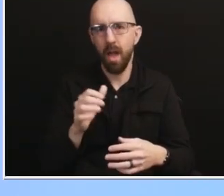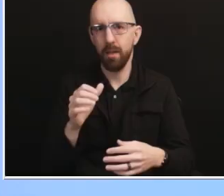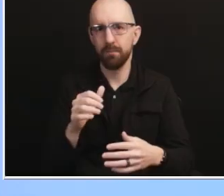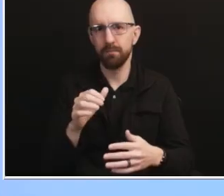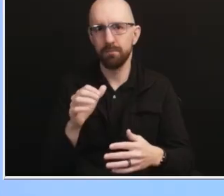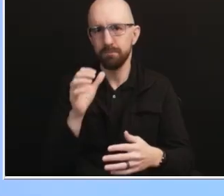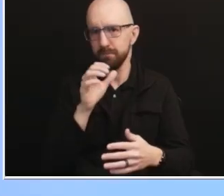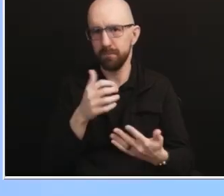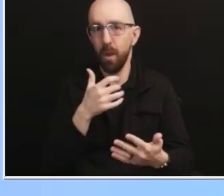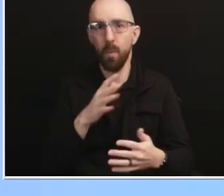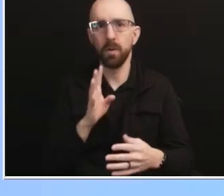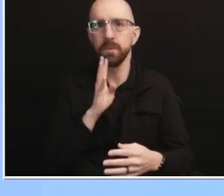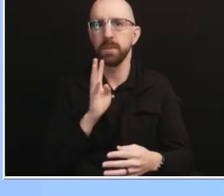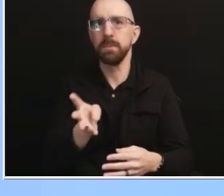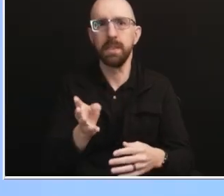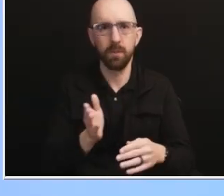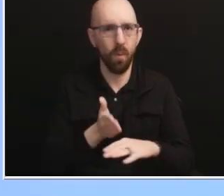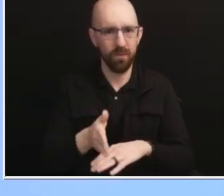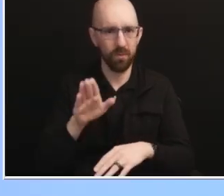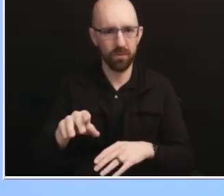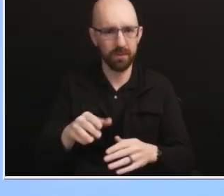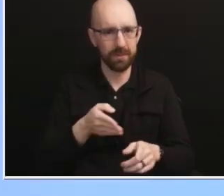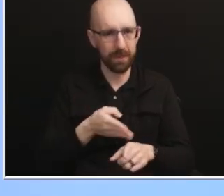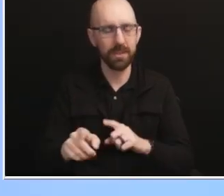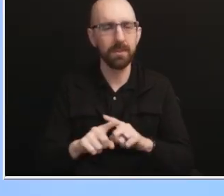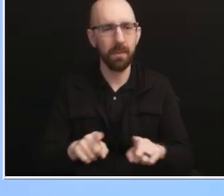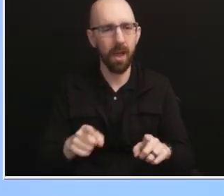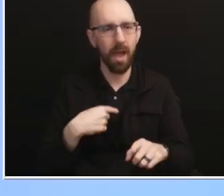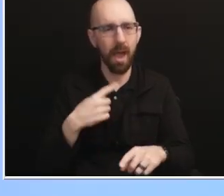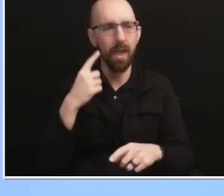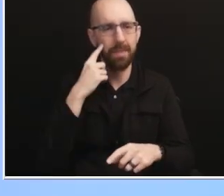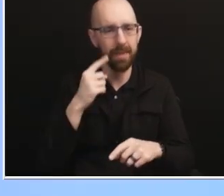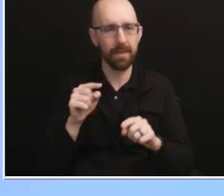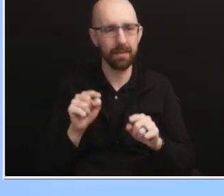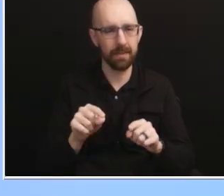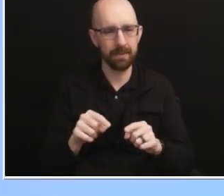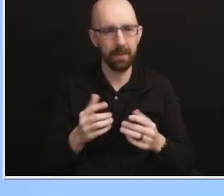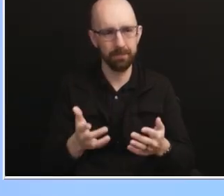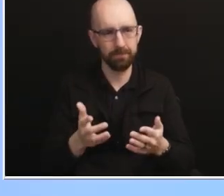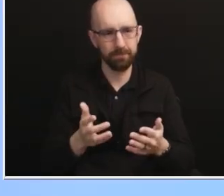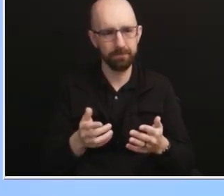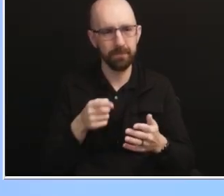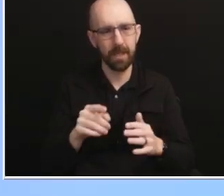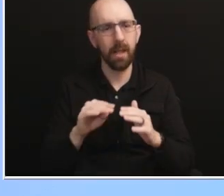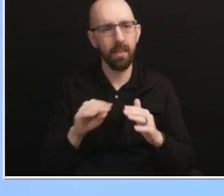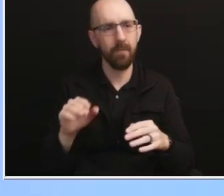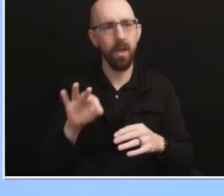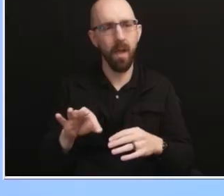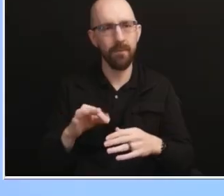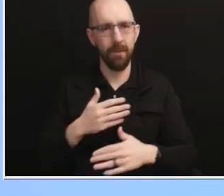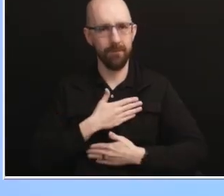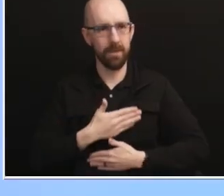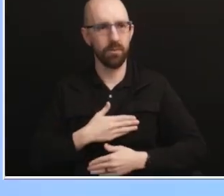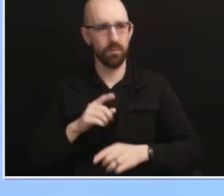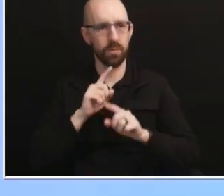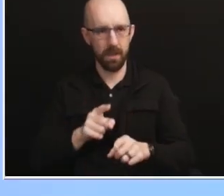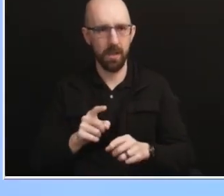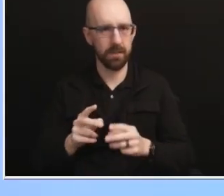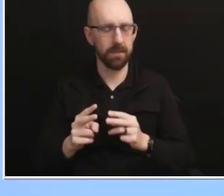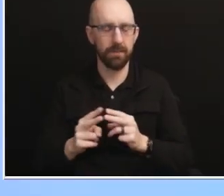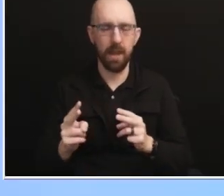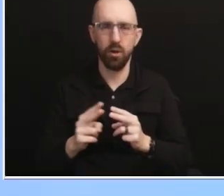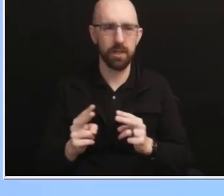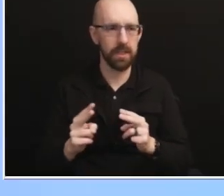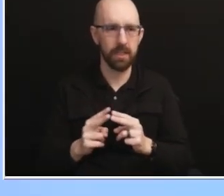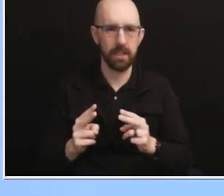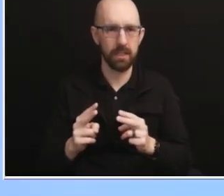into Dr. Thompson's specialty, but I think that this level of a physical response is very